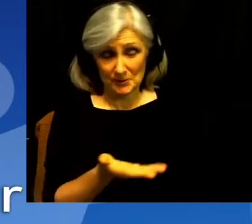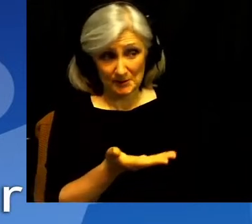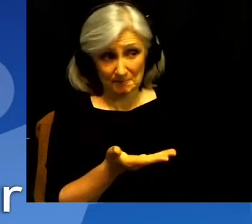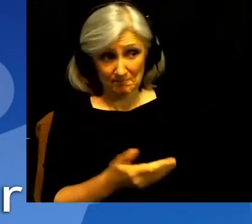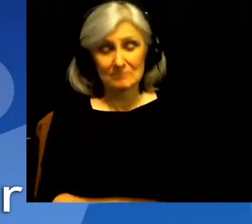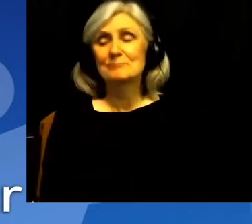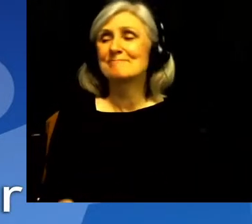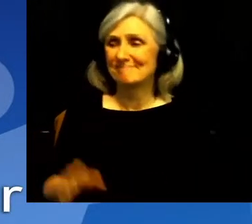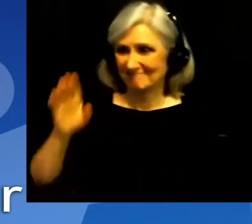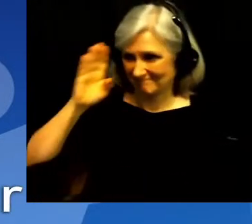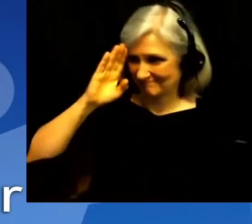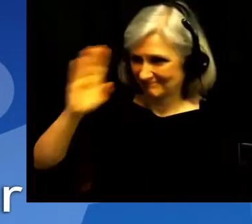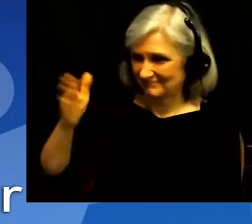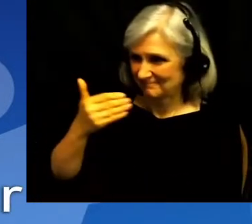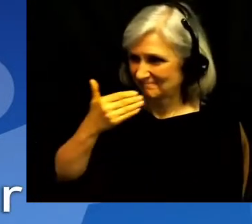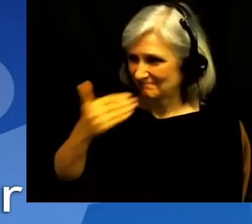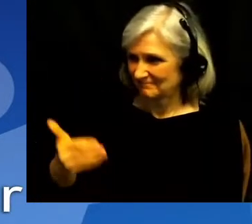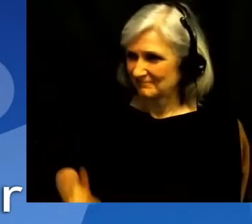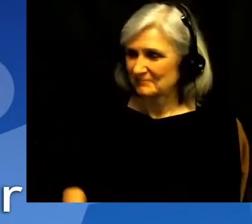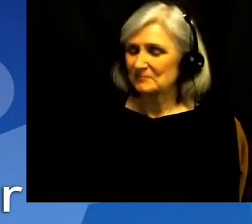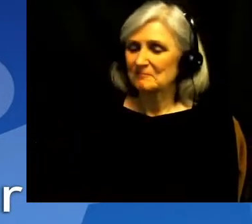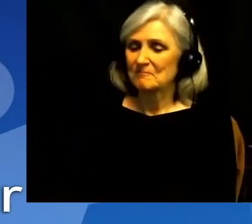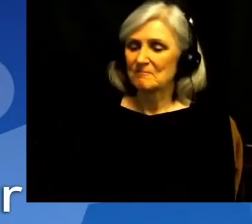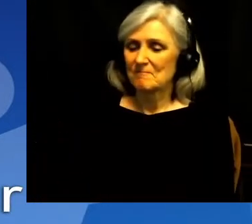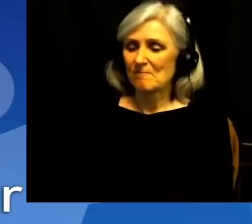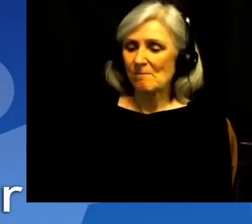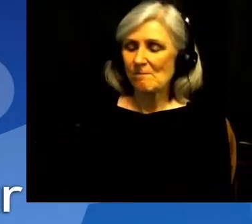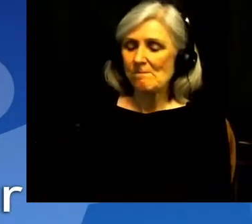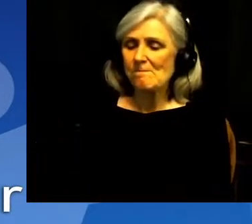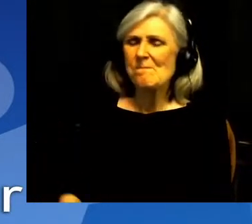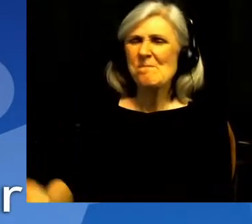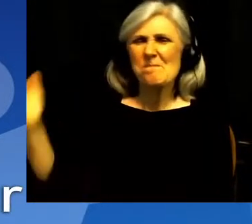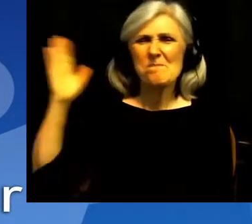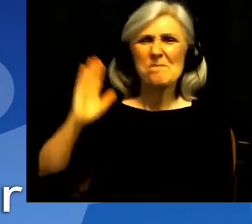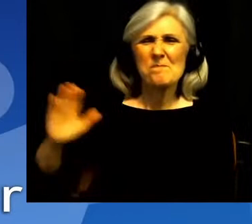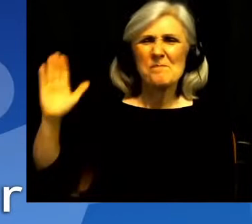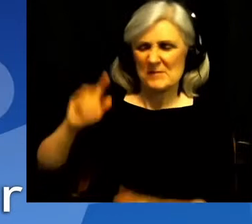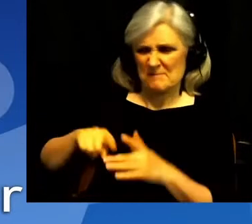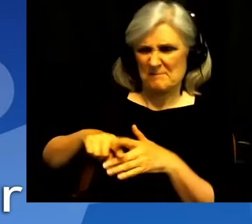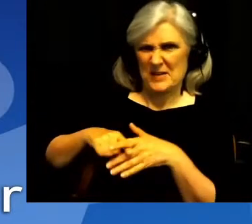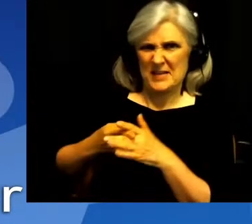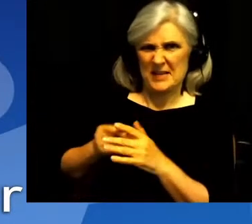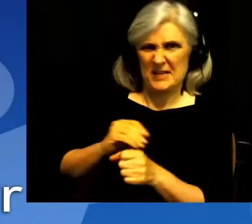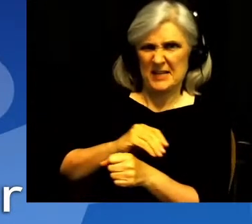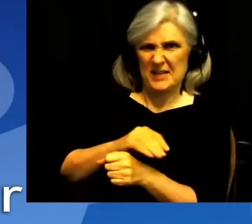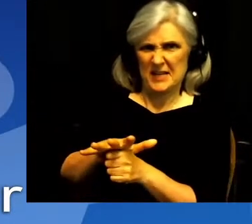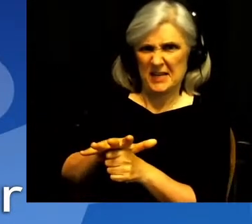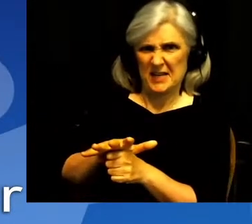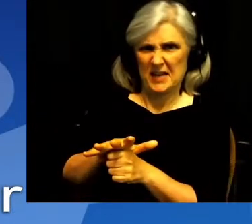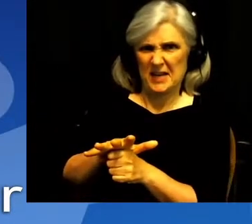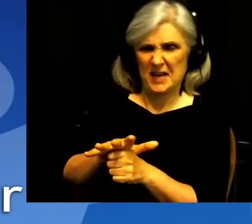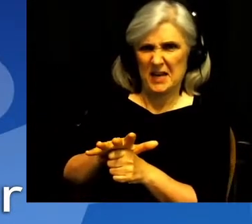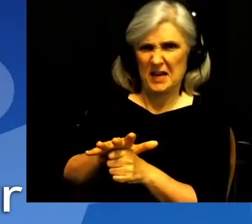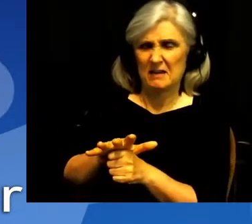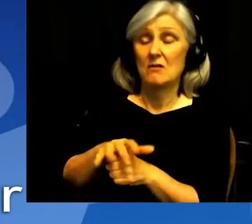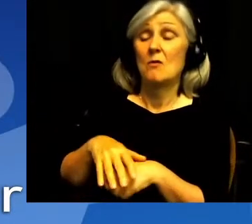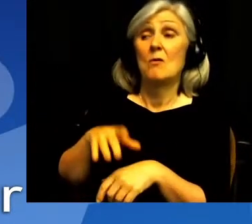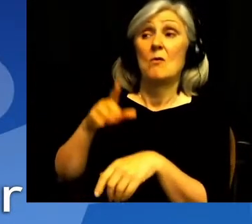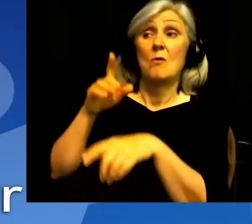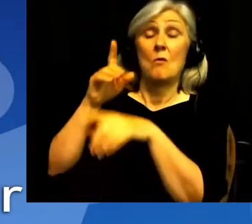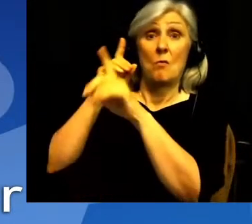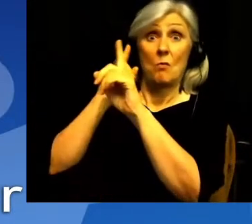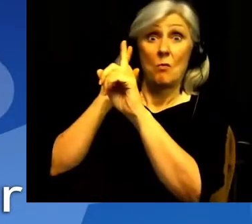Hi, thank you for taking my question. I believe early on in the pandemic, the benchmark of 2